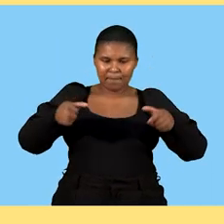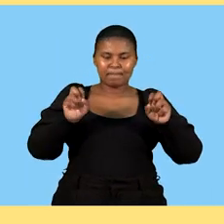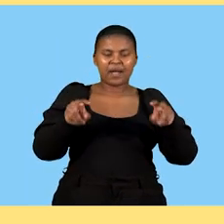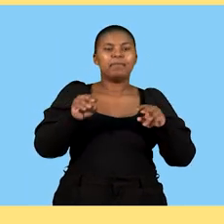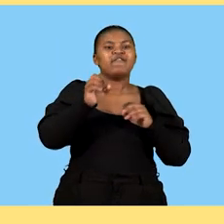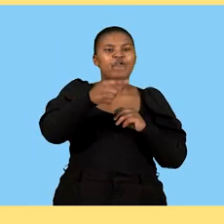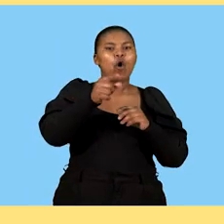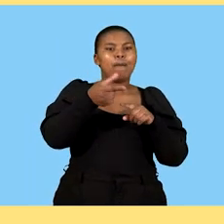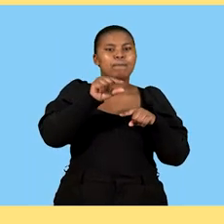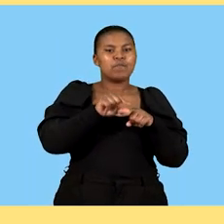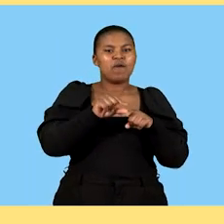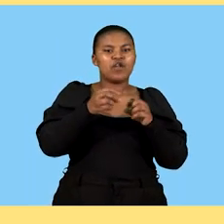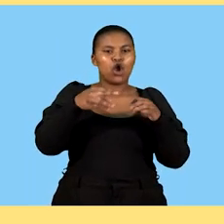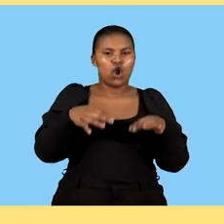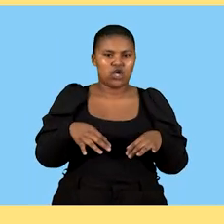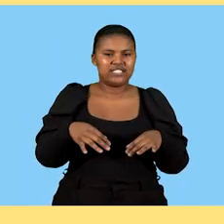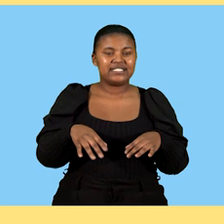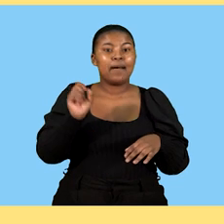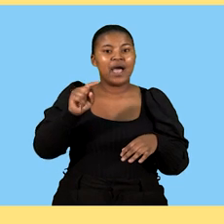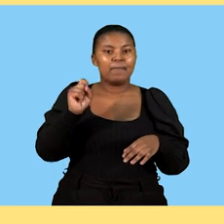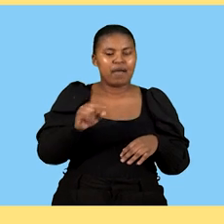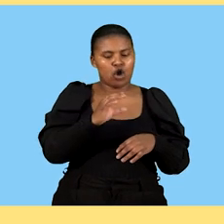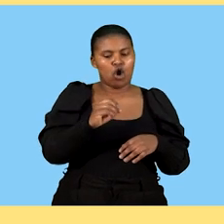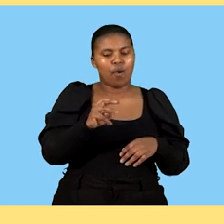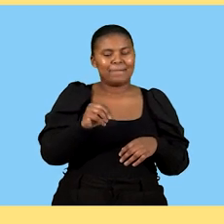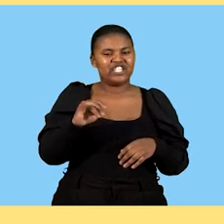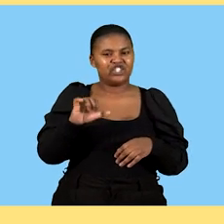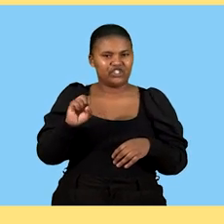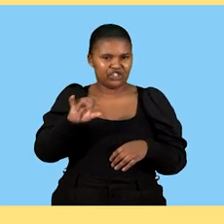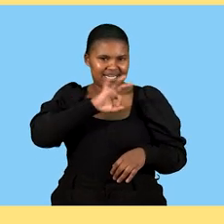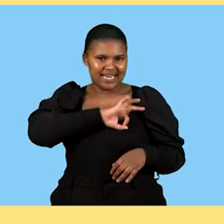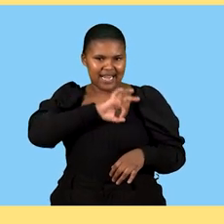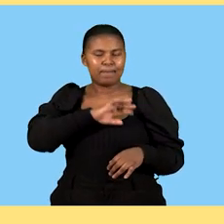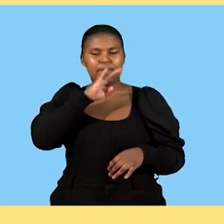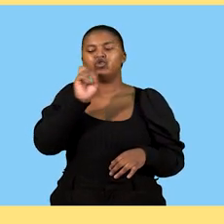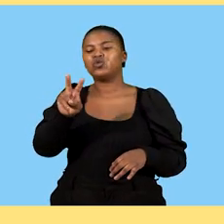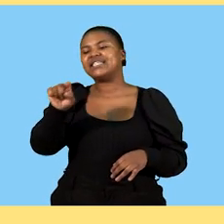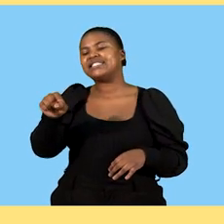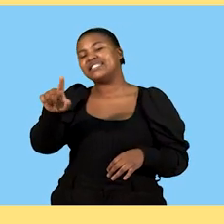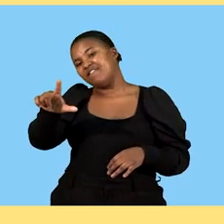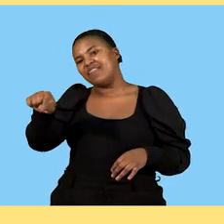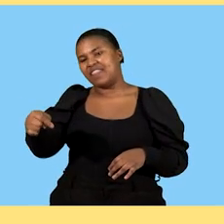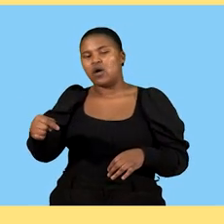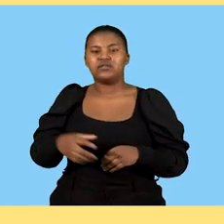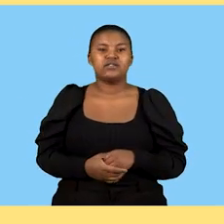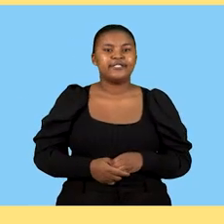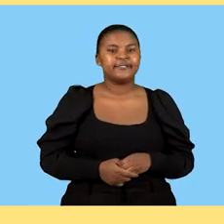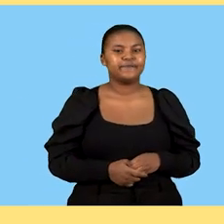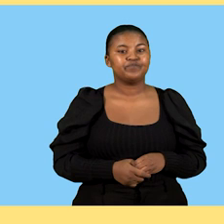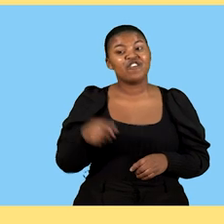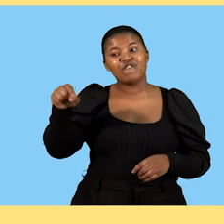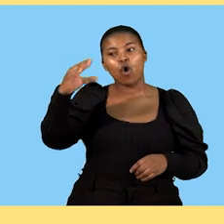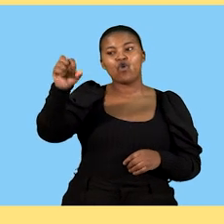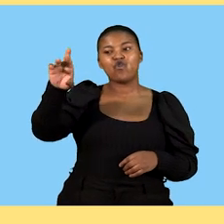2,280. And then lastly, we'll do the profit and loss. Remember, in the profit and loss, this is an expense. Telephone is